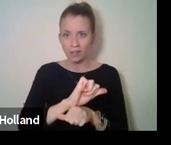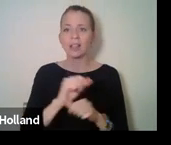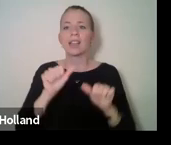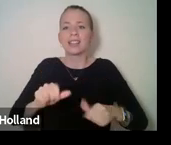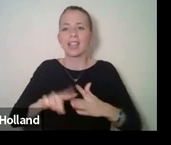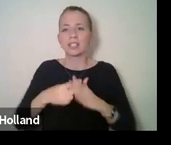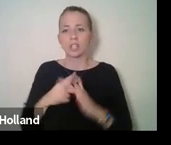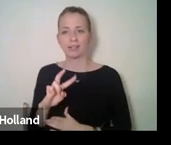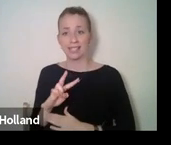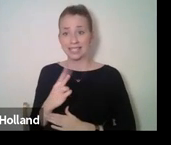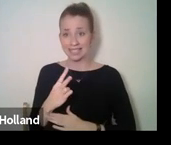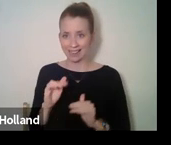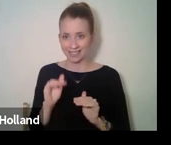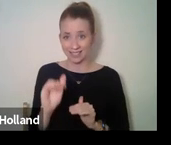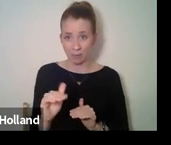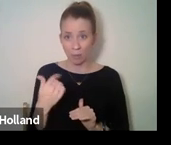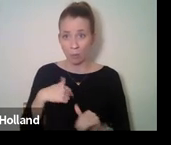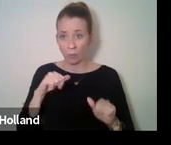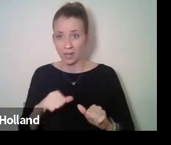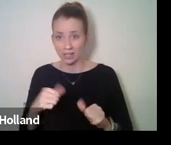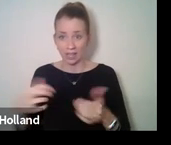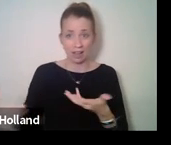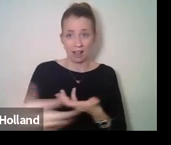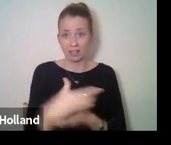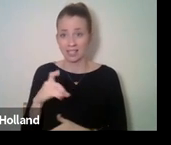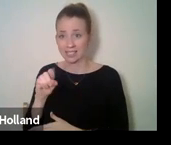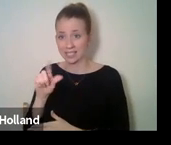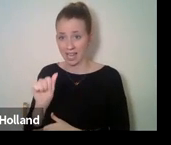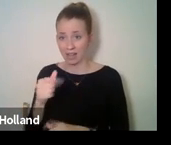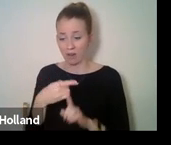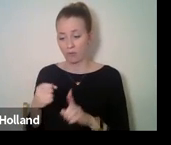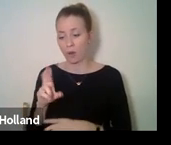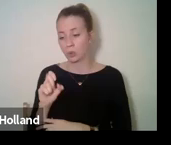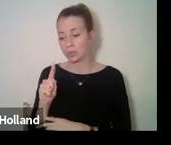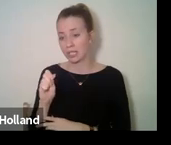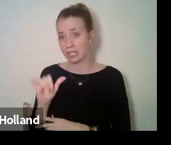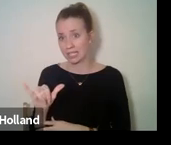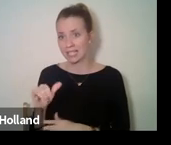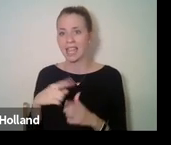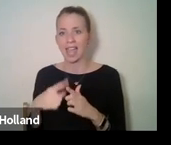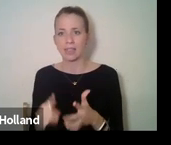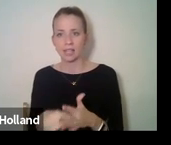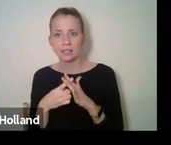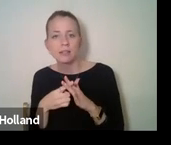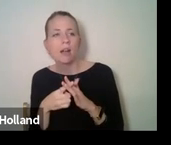next stage where we're able to get data from the utility and begin to look